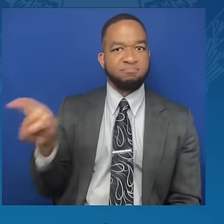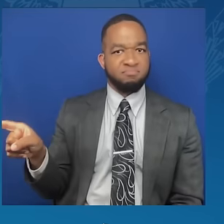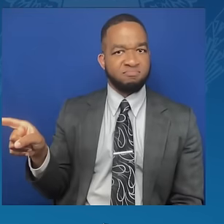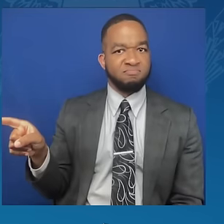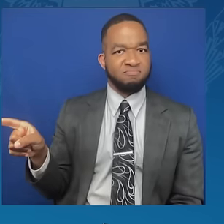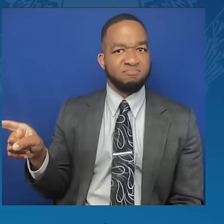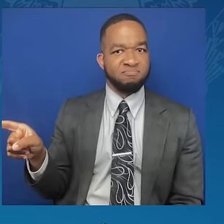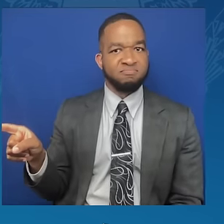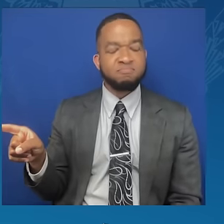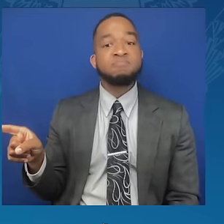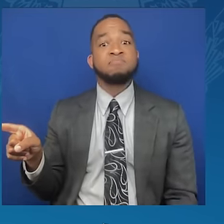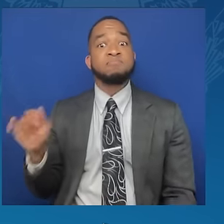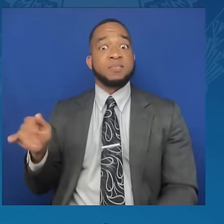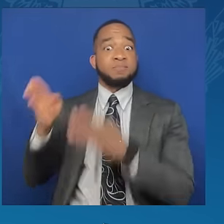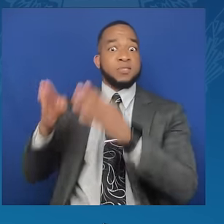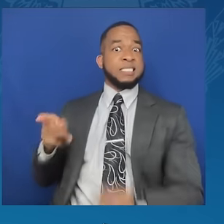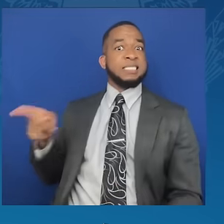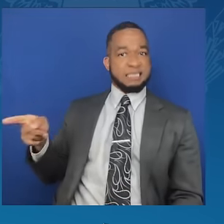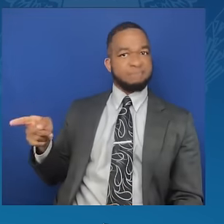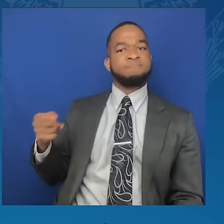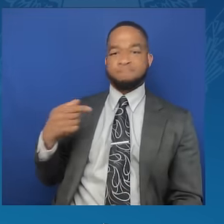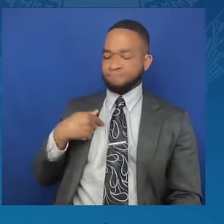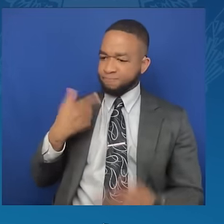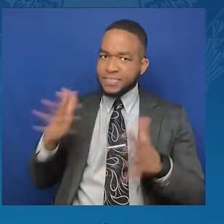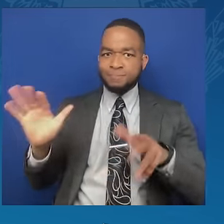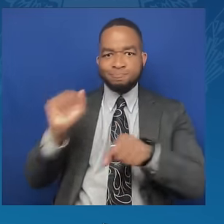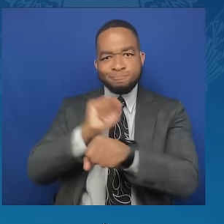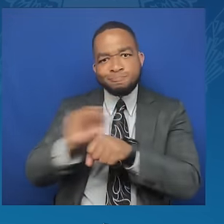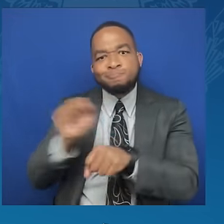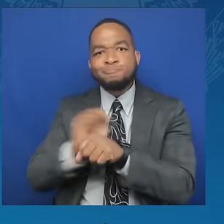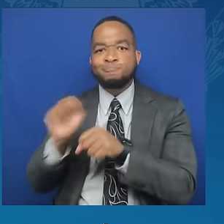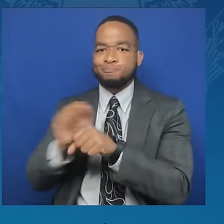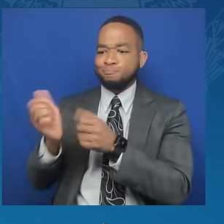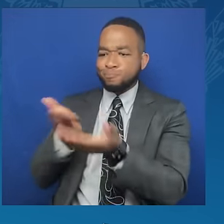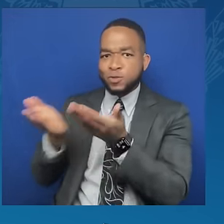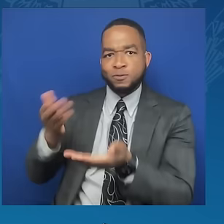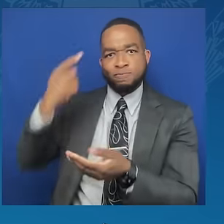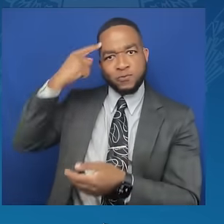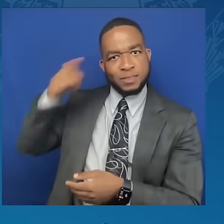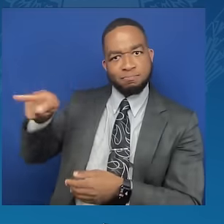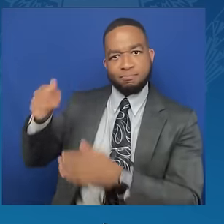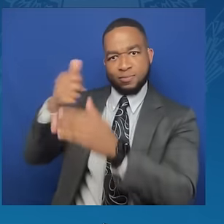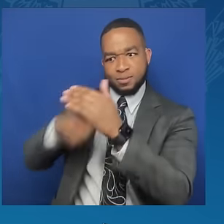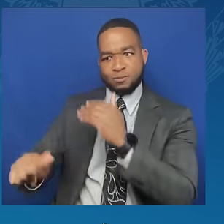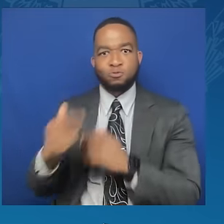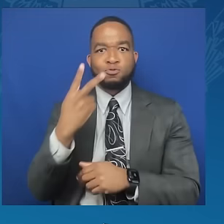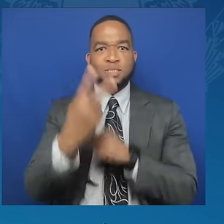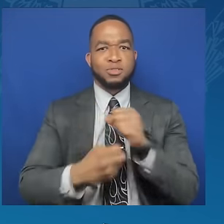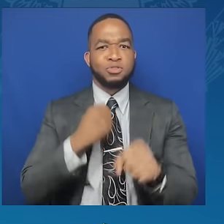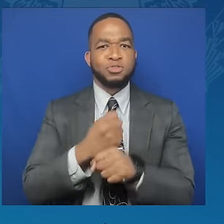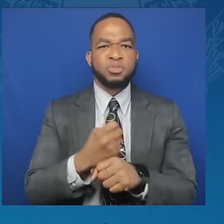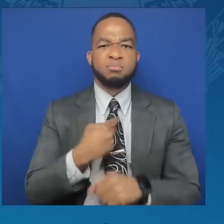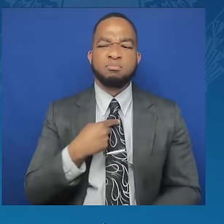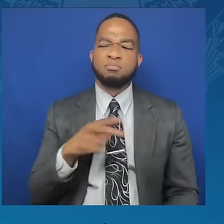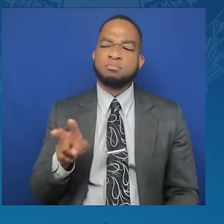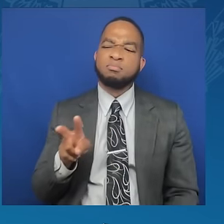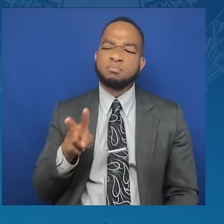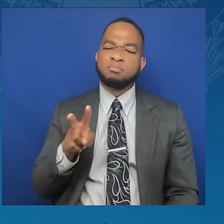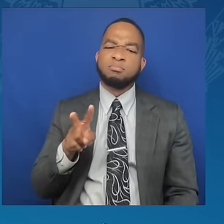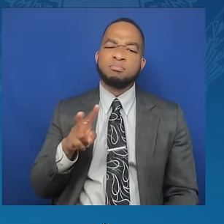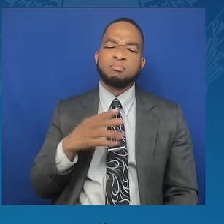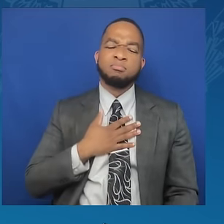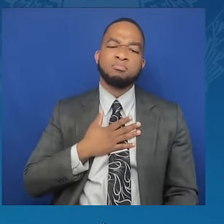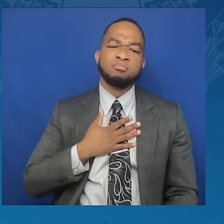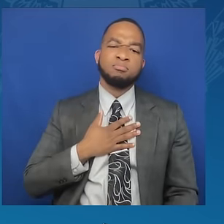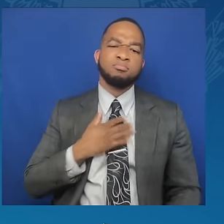him, that a giant of the civil rights movement could humbly and gently lead newbies